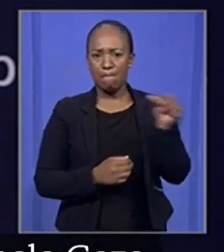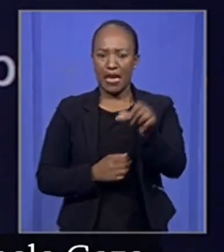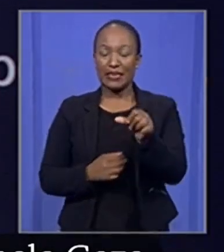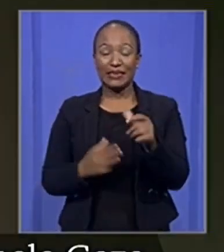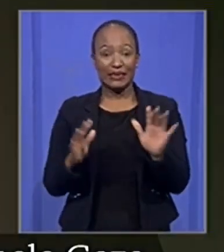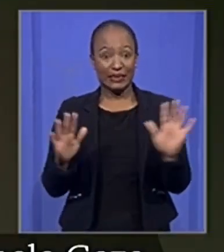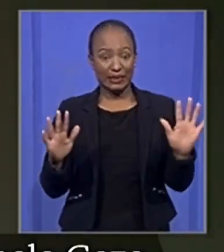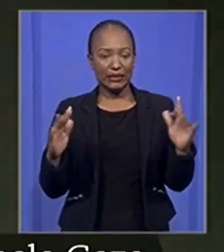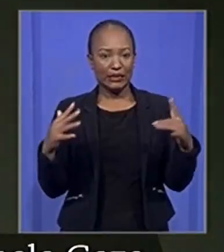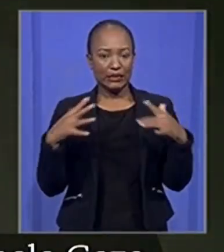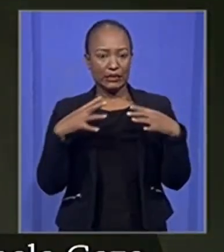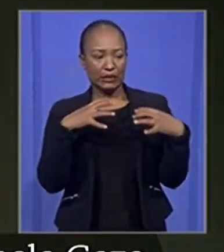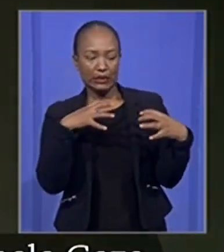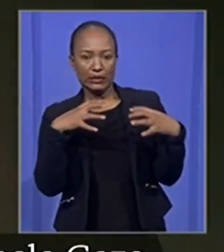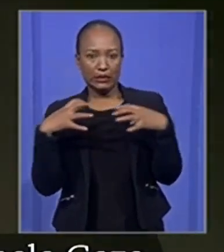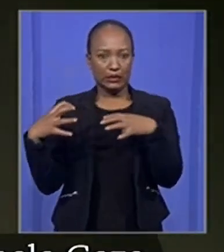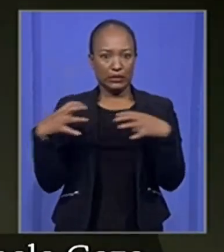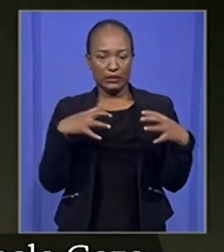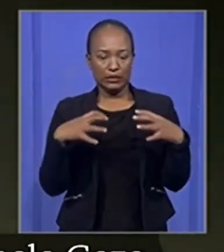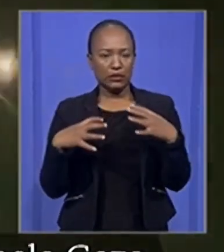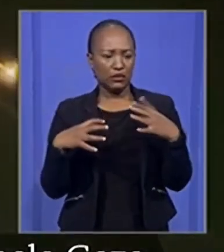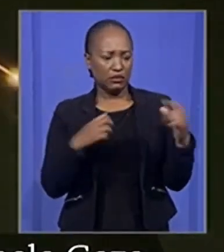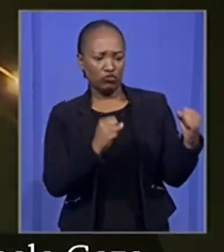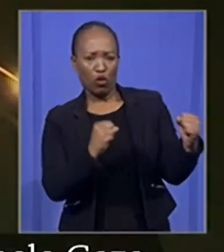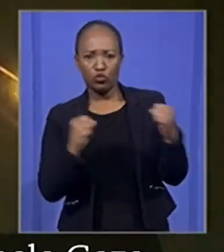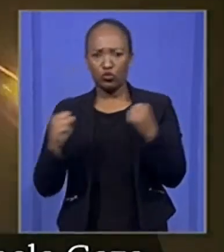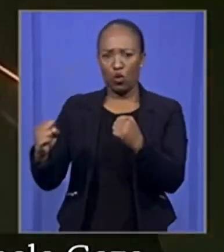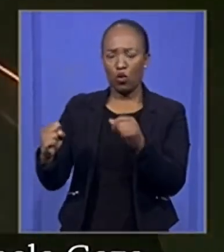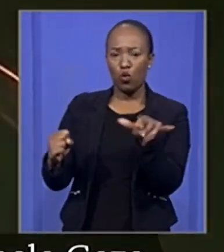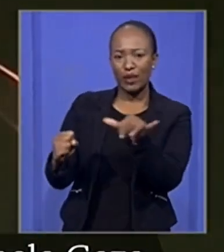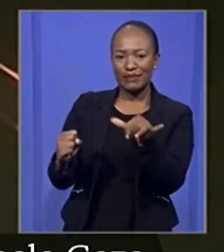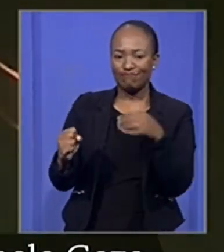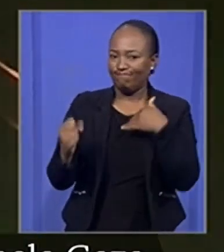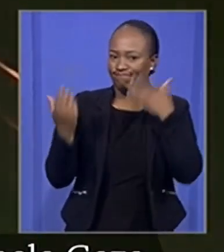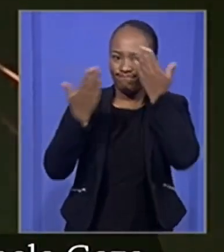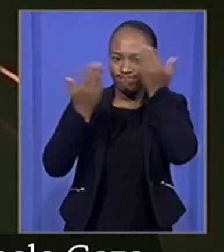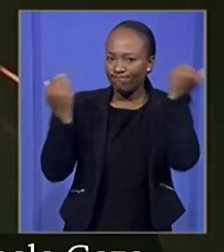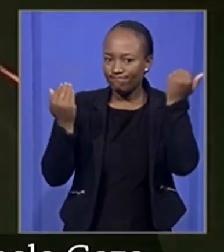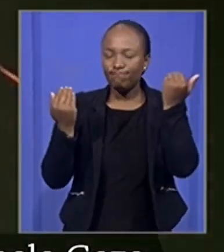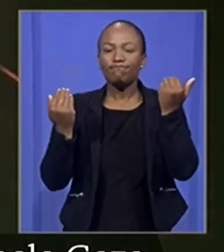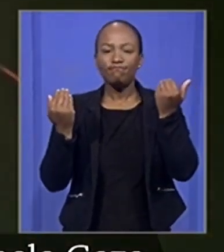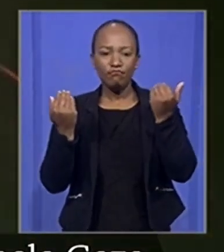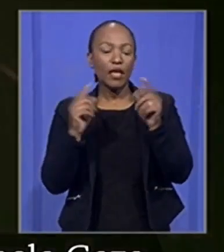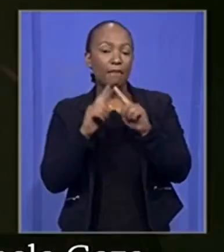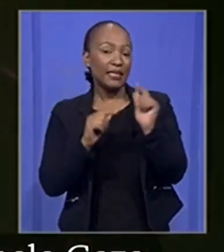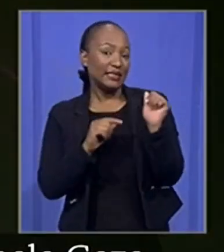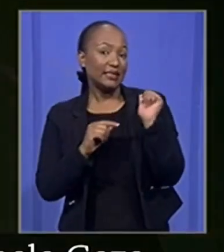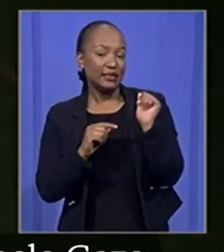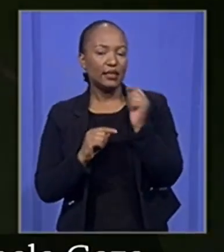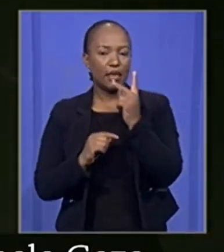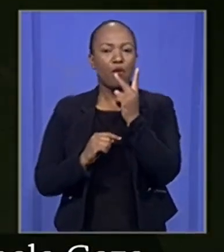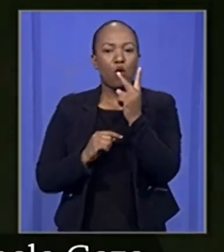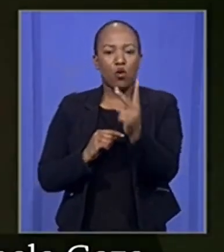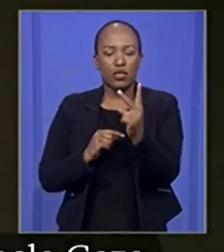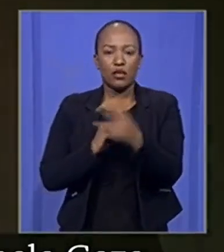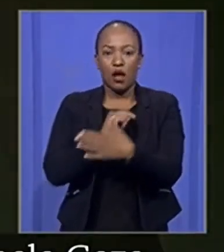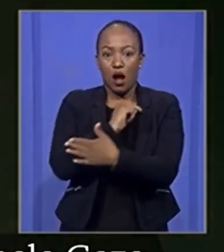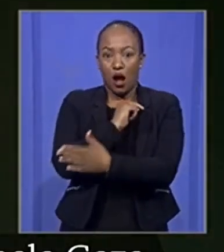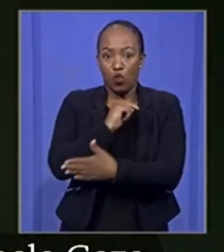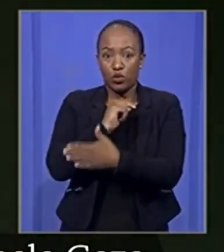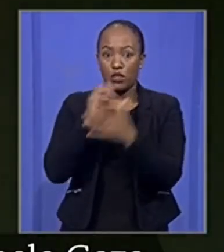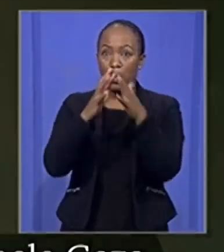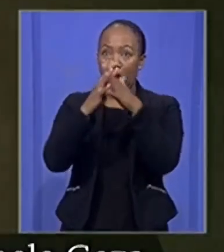bima hore na ho ka thua ke mang ya nang le matla a feteletseng empa re bonne maobane hore nakong eo naha ena ya Amerika e